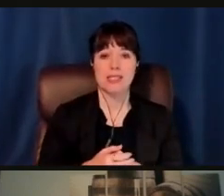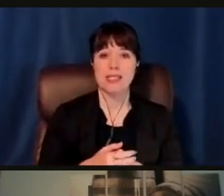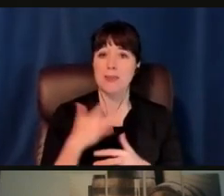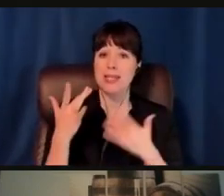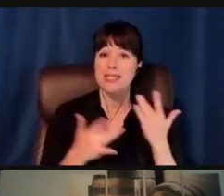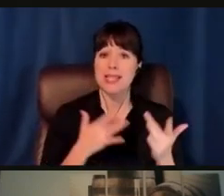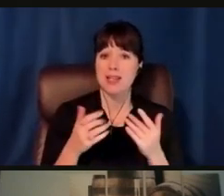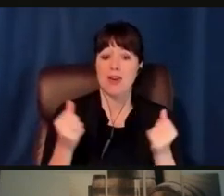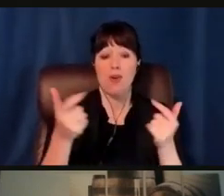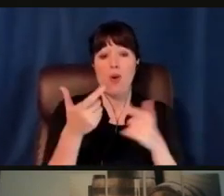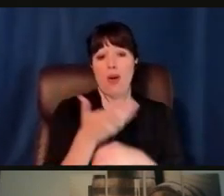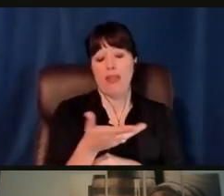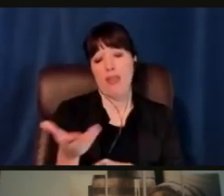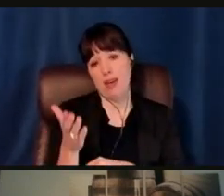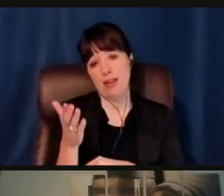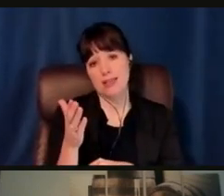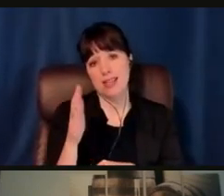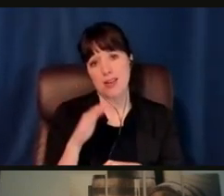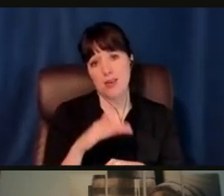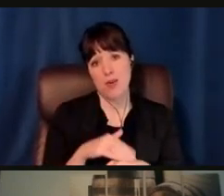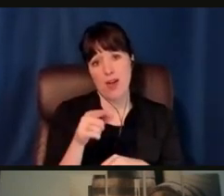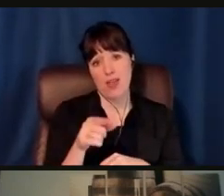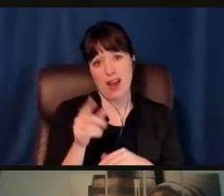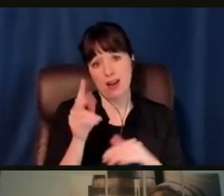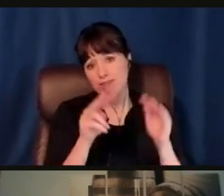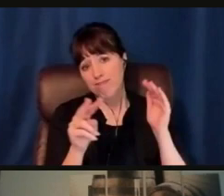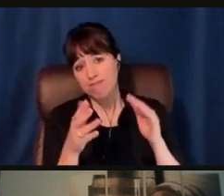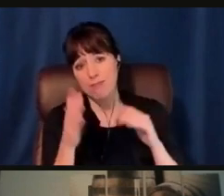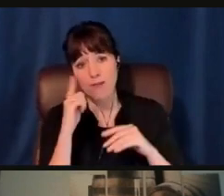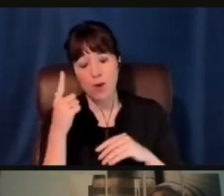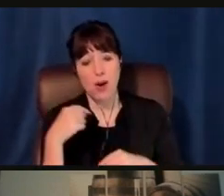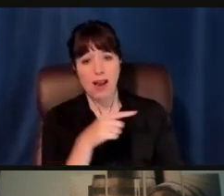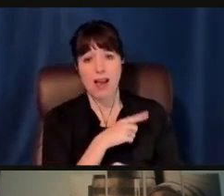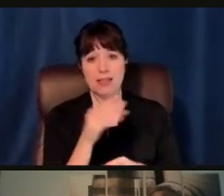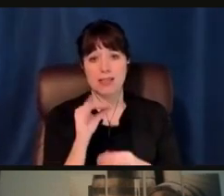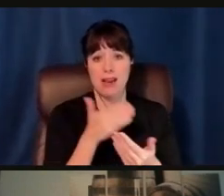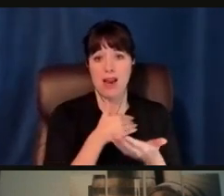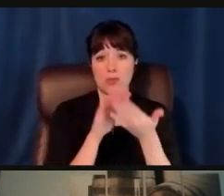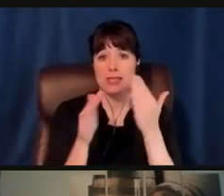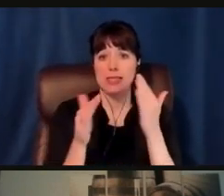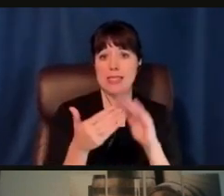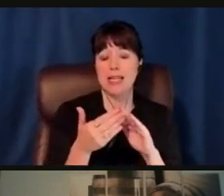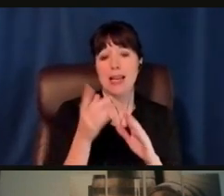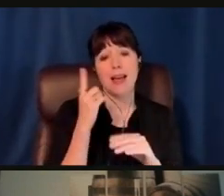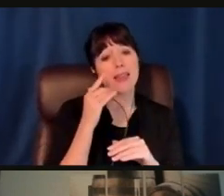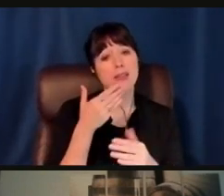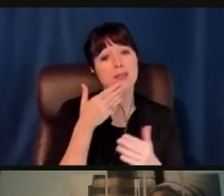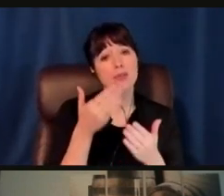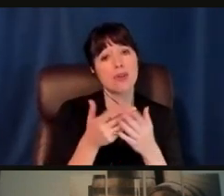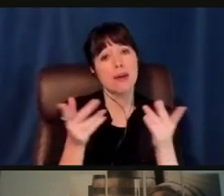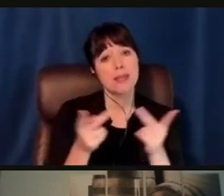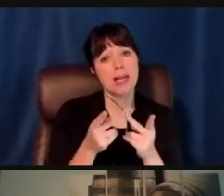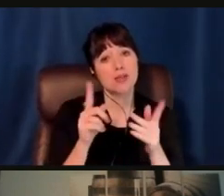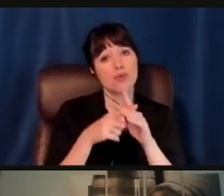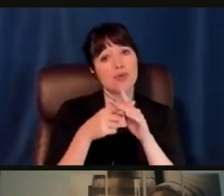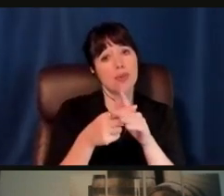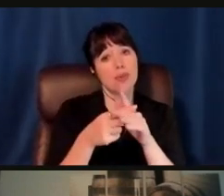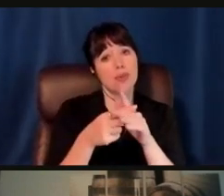excited all the things that are on the horizon for us and our city. And I think this is a good place to start and